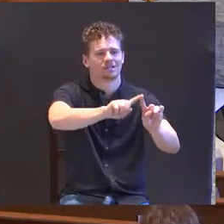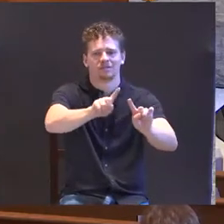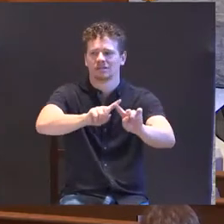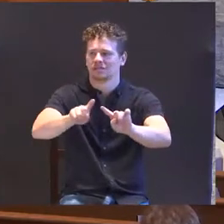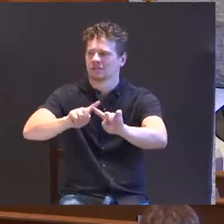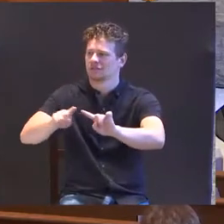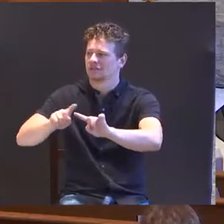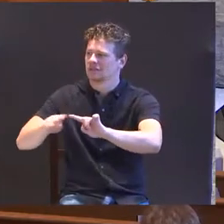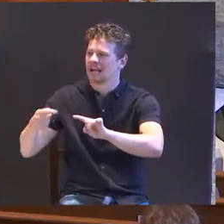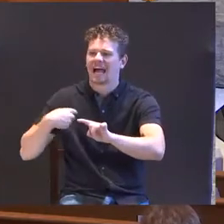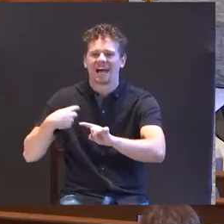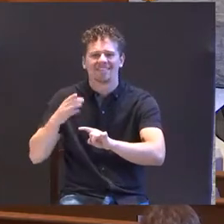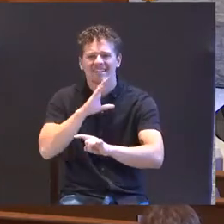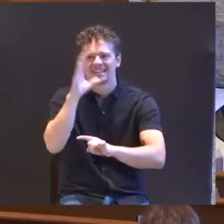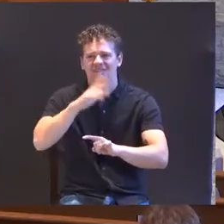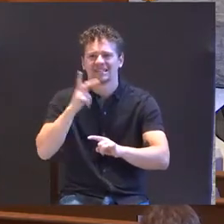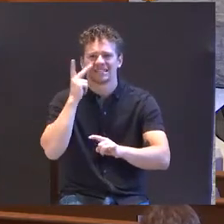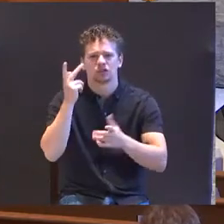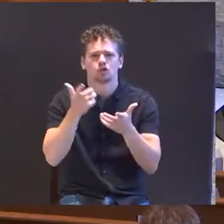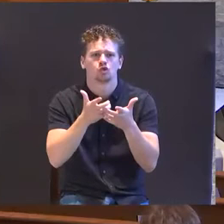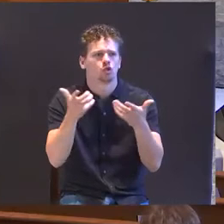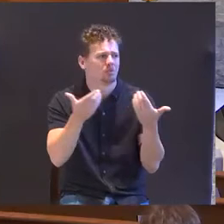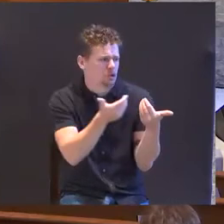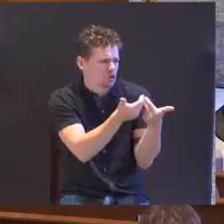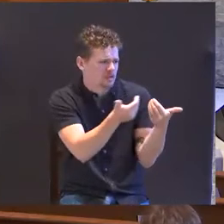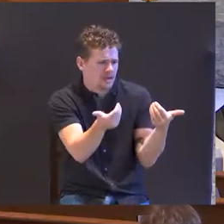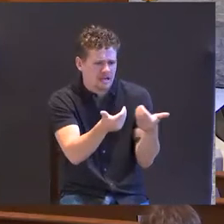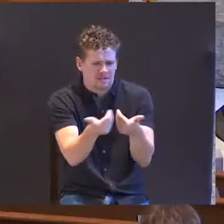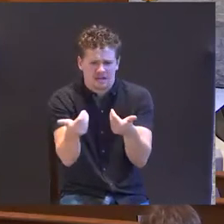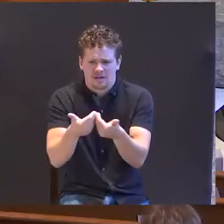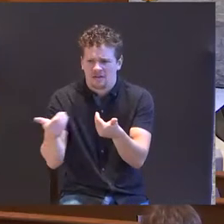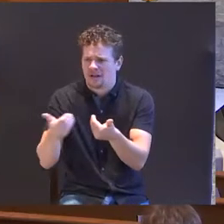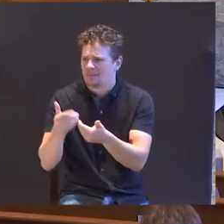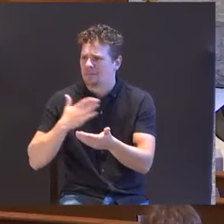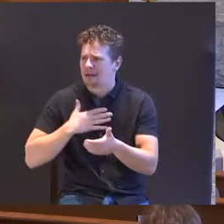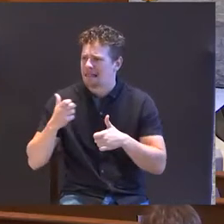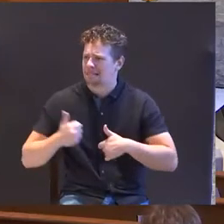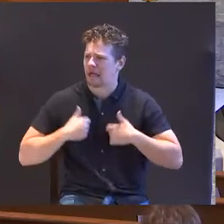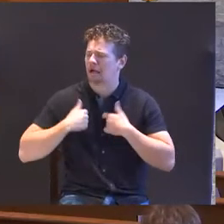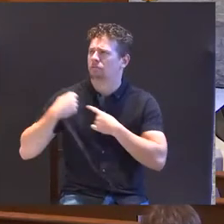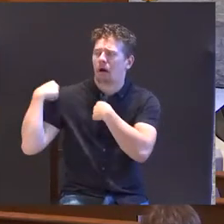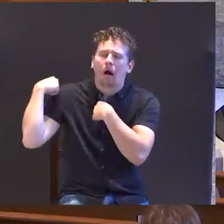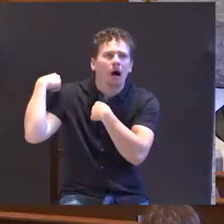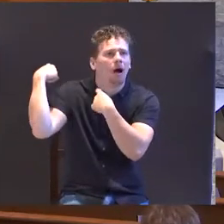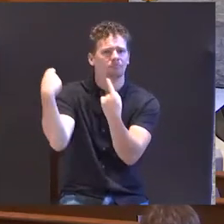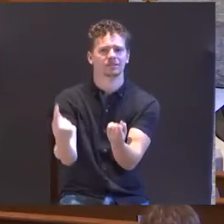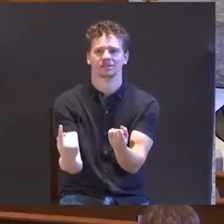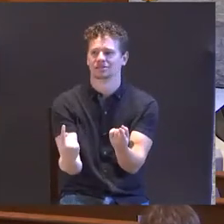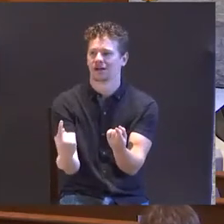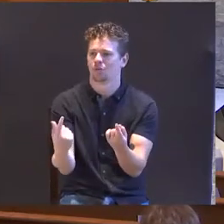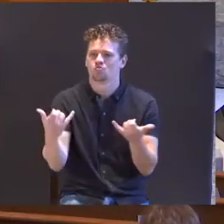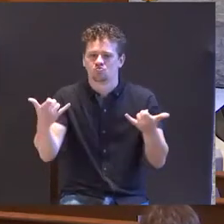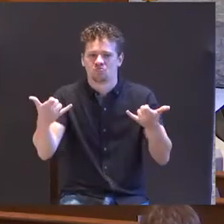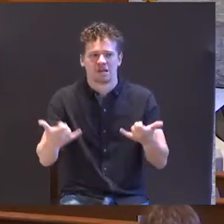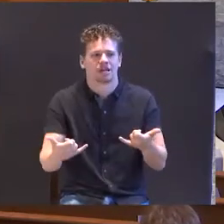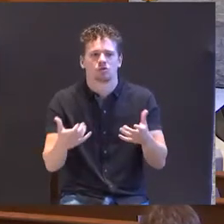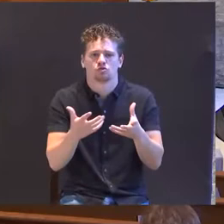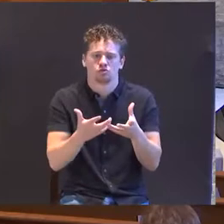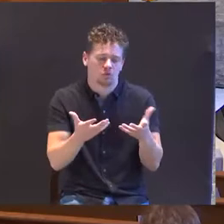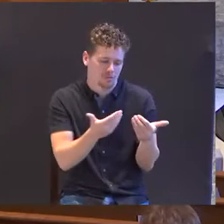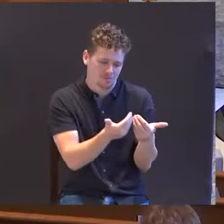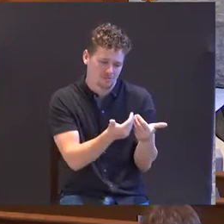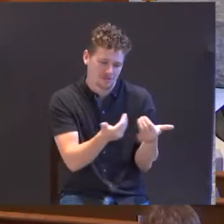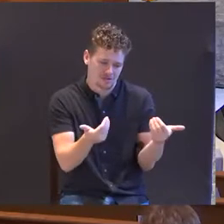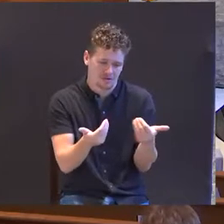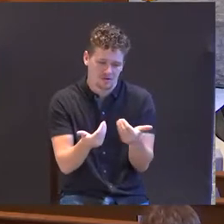never seen so much divisiveness in my life. Have you? Have you seen more divisiveness than this right here? You